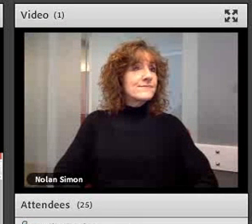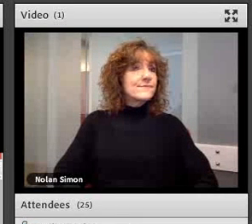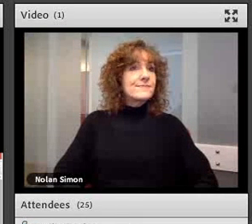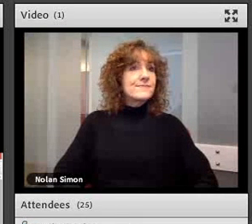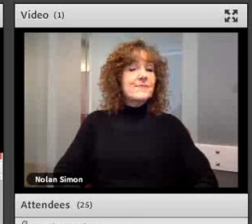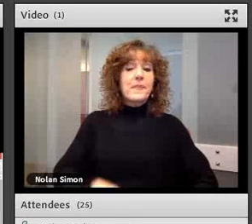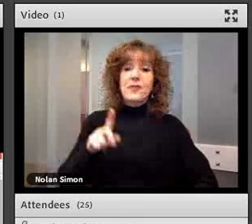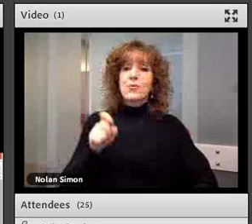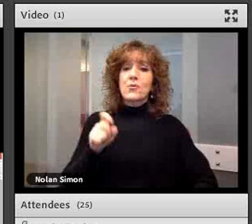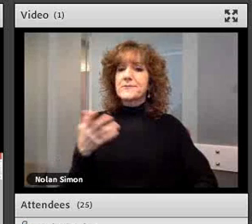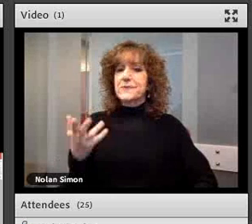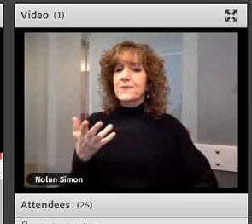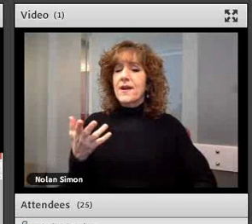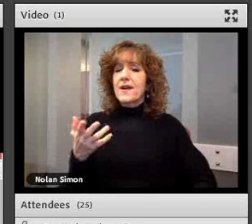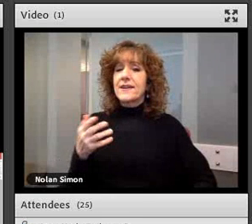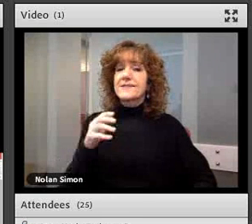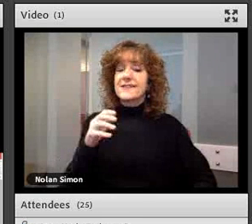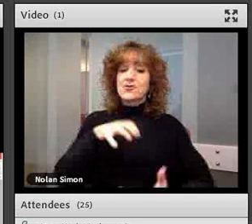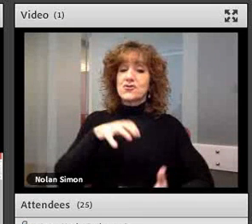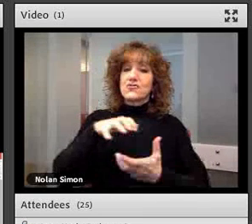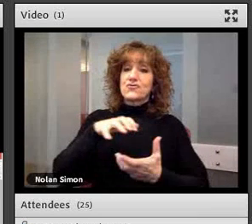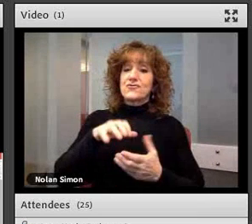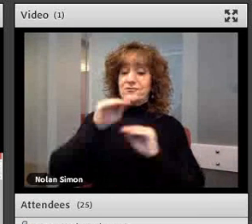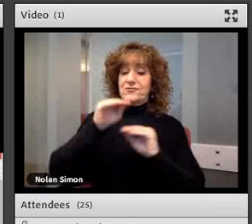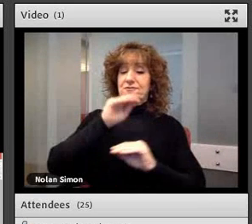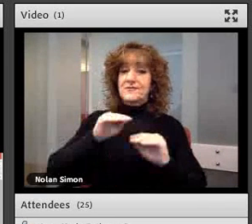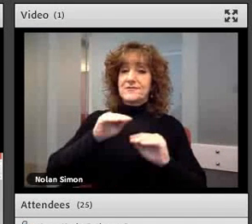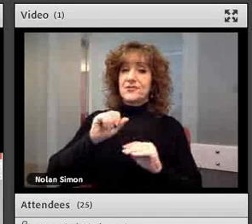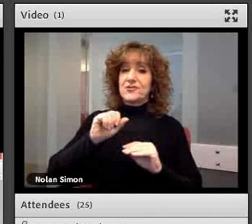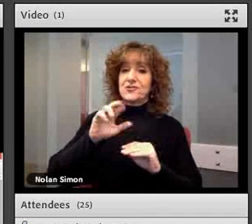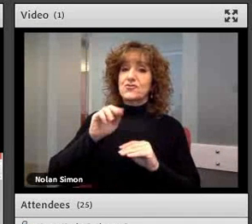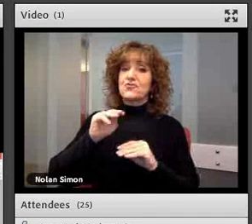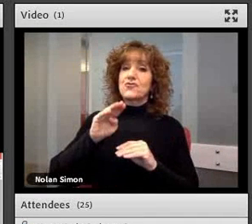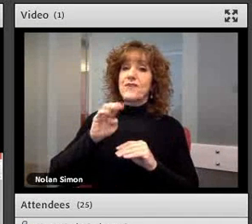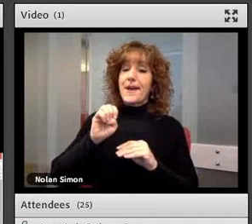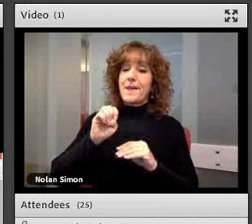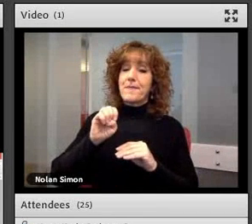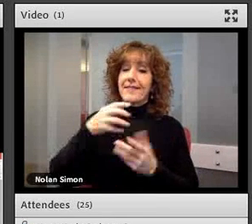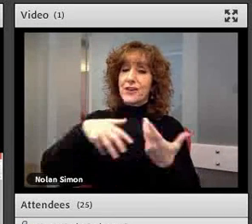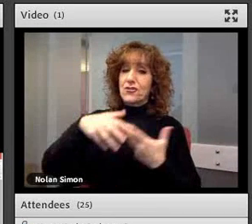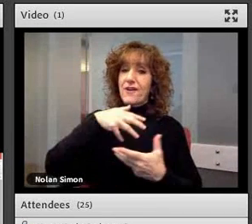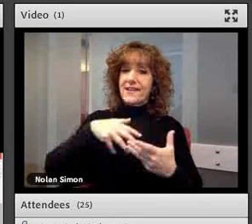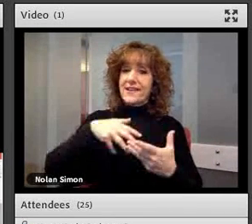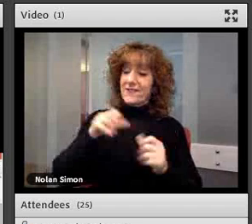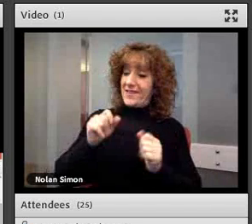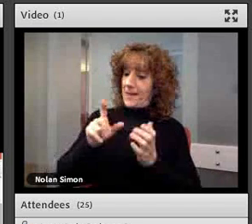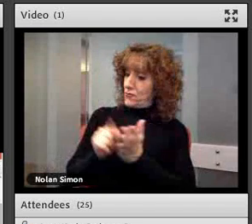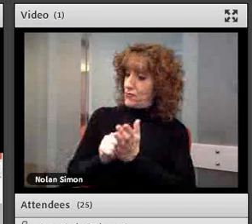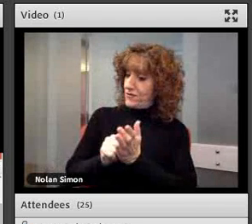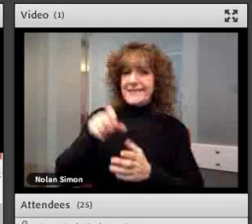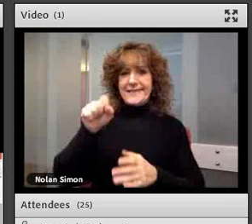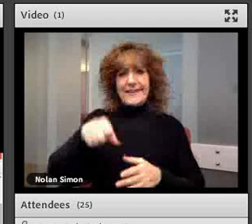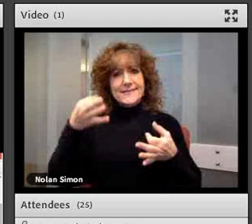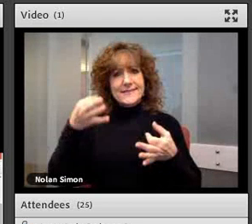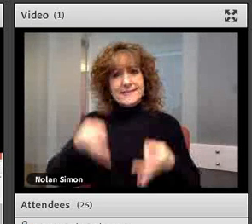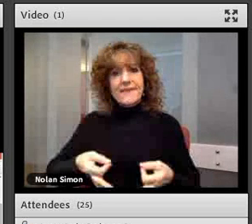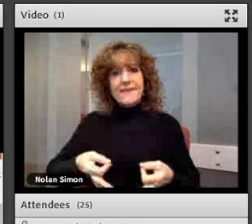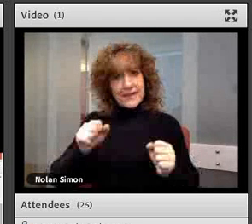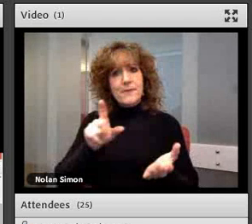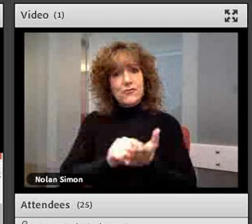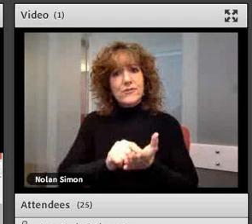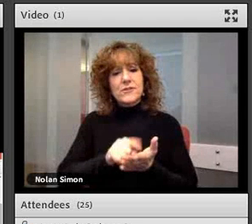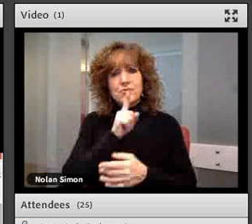Okay, so the question was, what is the Scramble interactive? Oh, can we print? Oh, absolutely. Absolutely. Yeah,